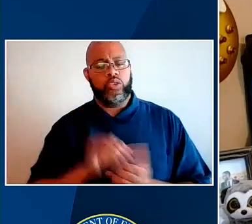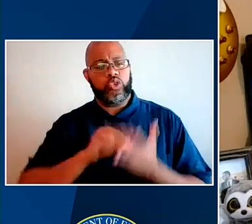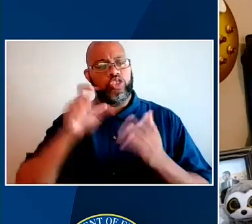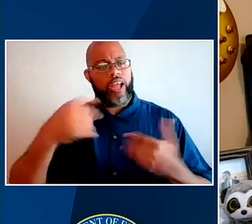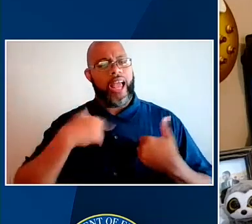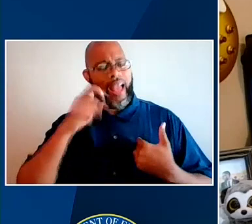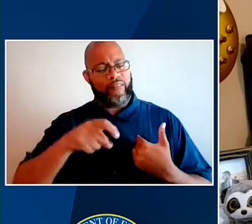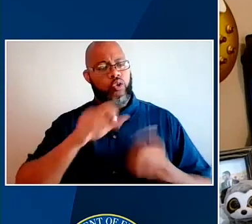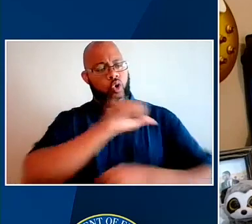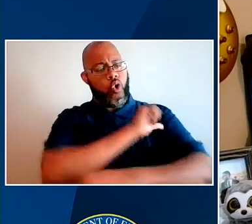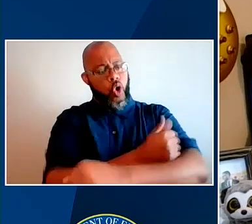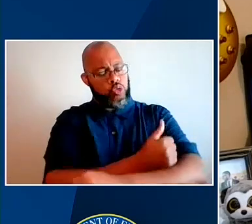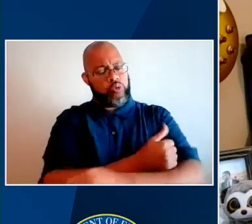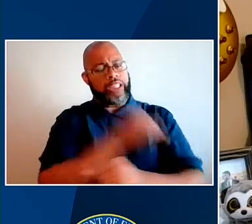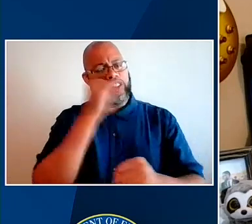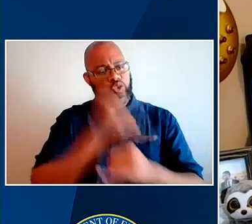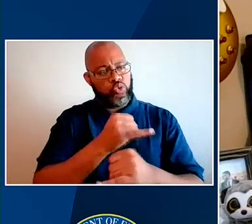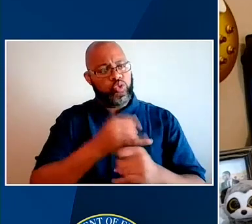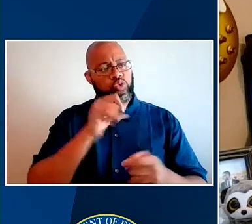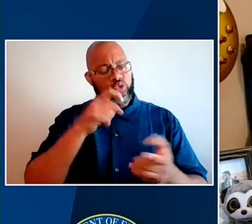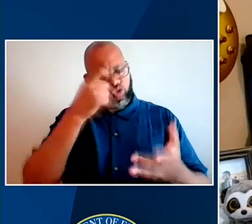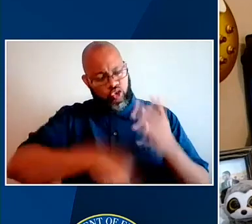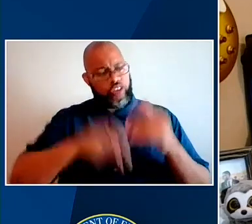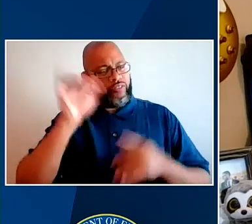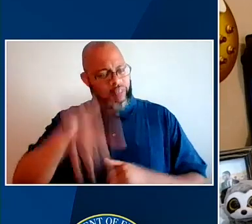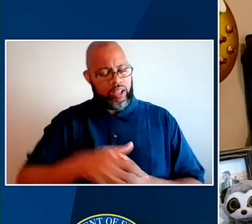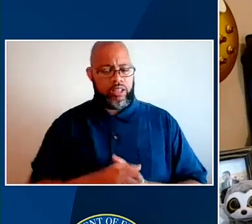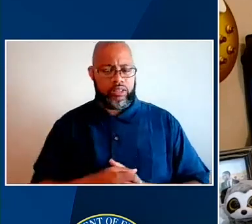to authorize an institution to charge them.